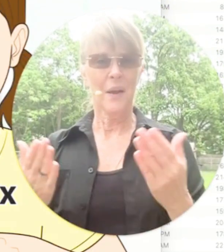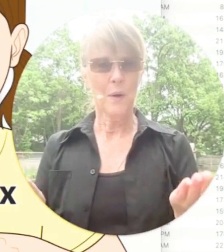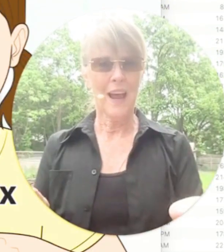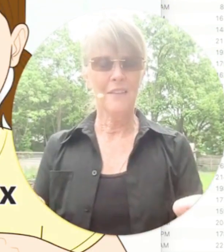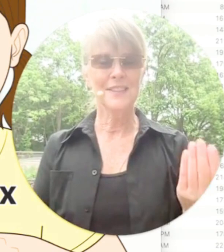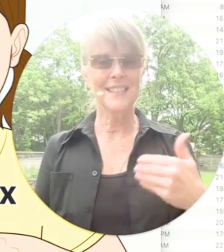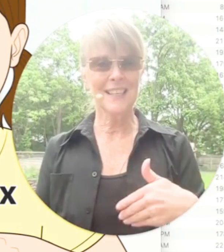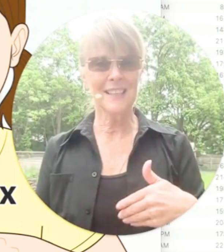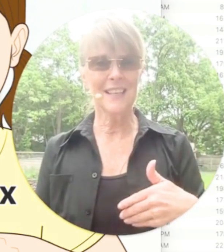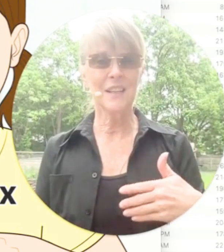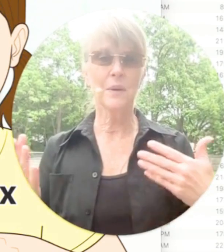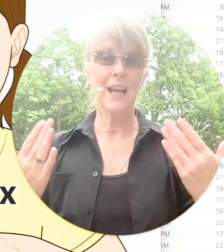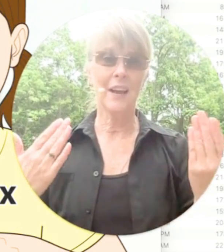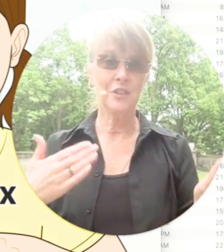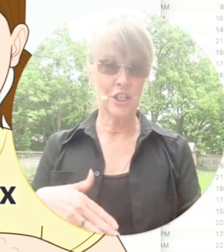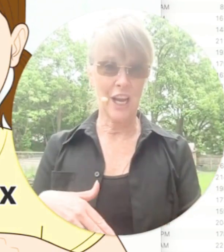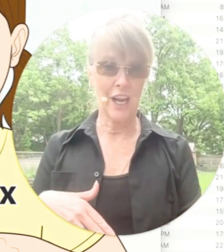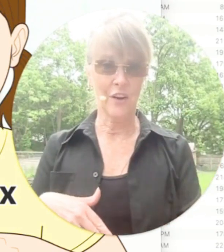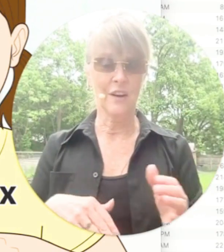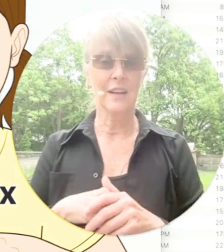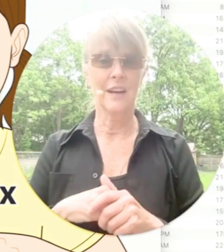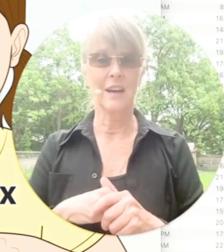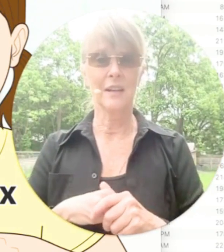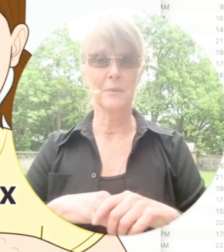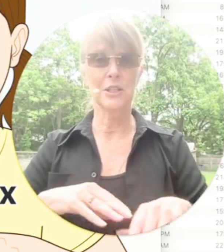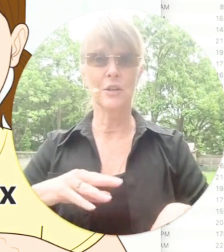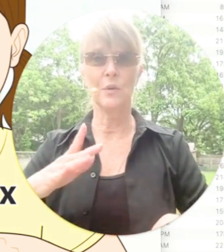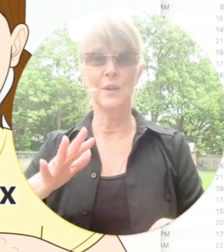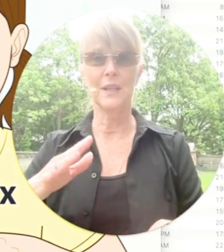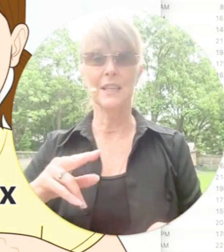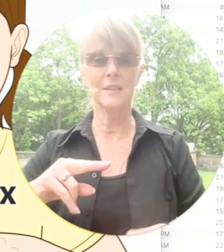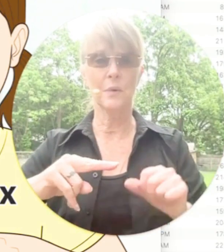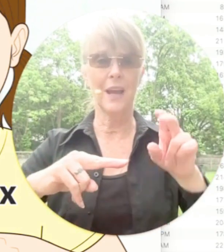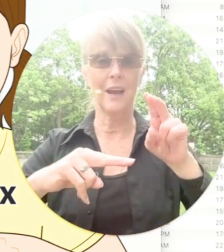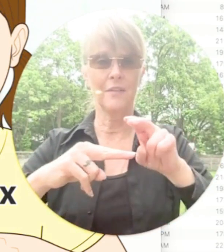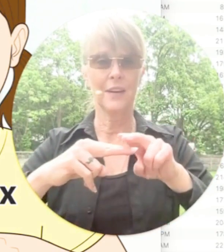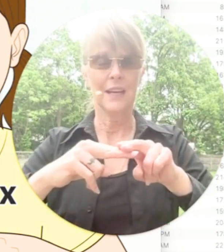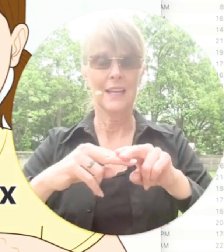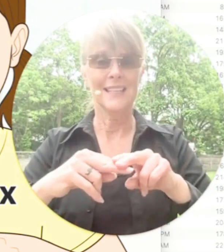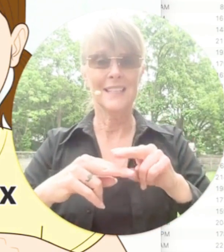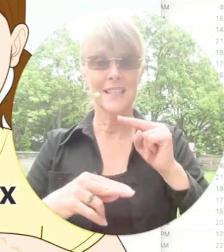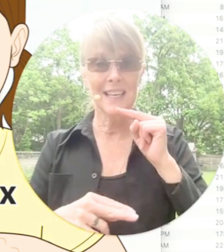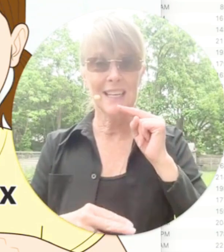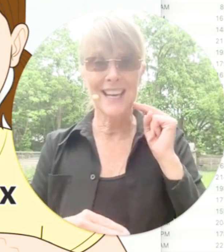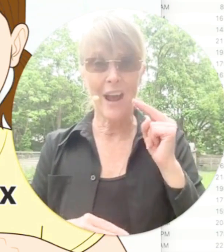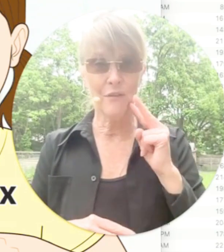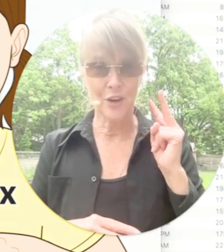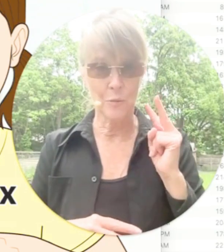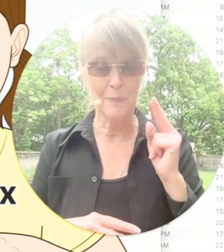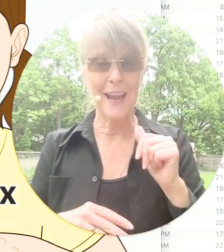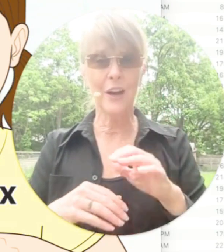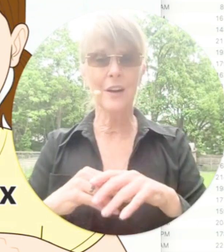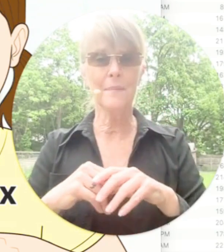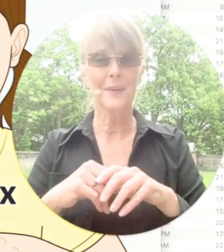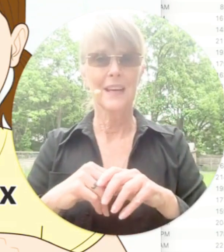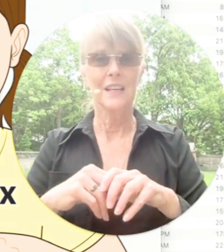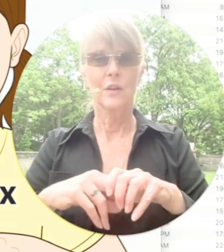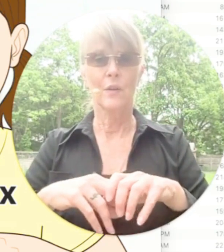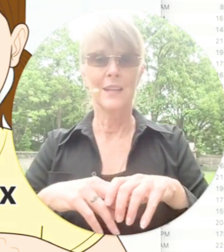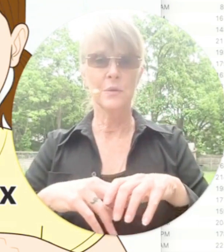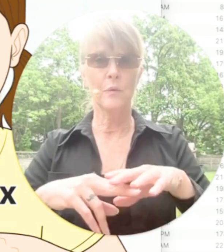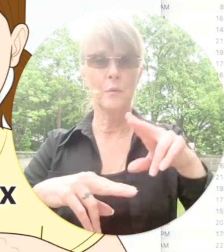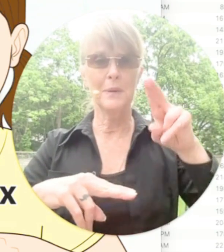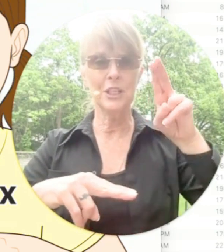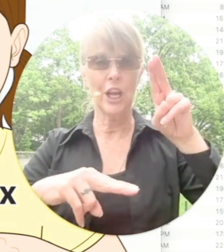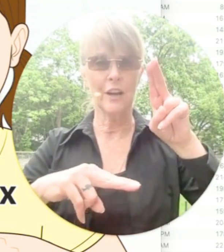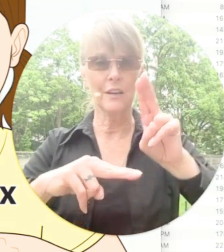Okay, we have sit, and then we're going to have chair. Let me show you this. This is again a noun verb pair. So